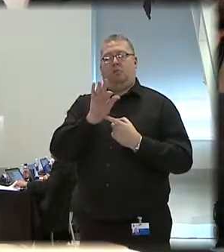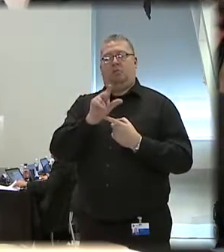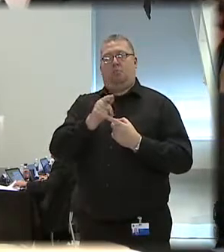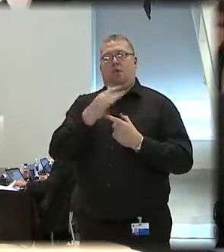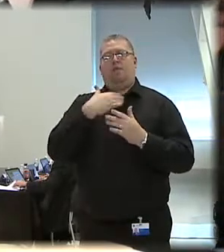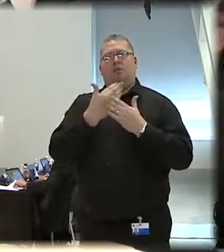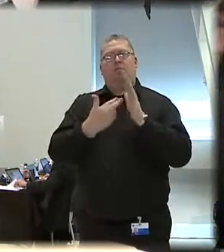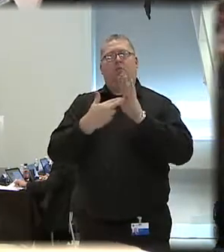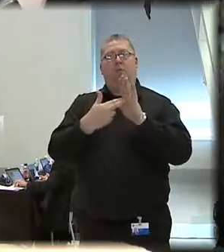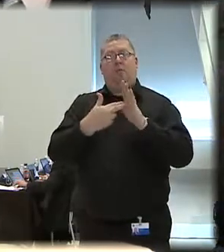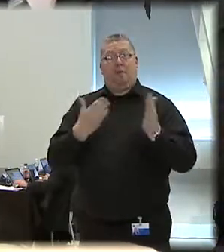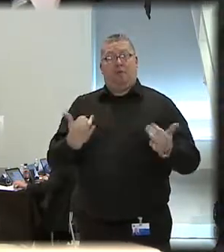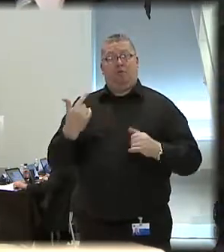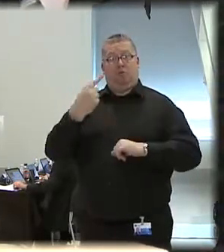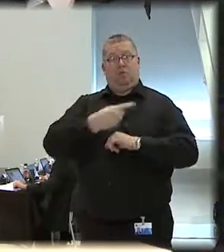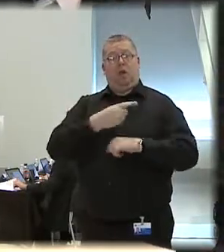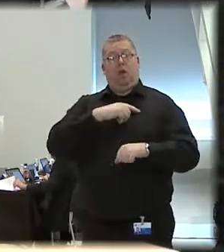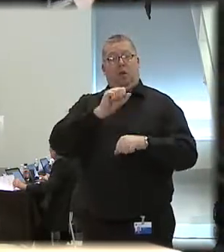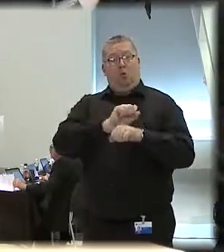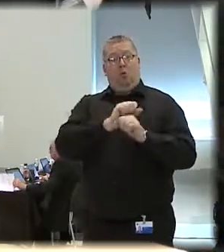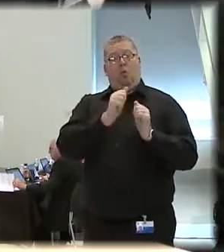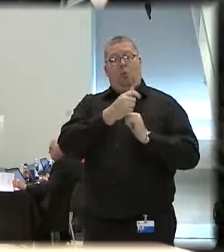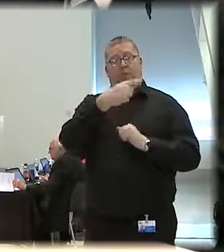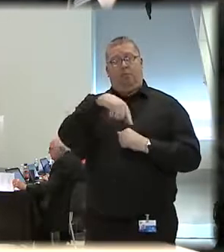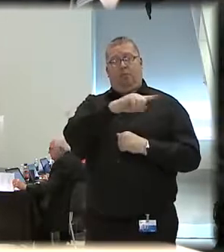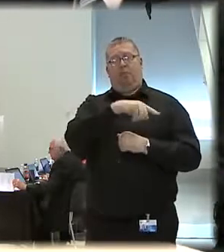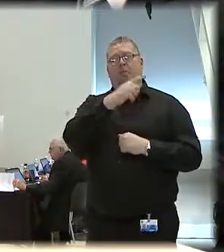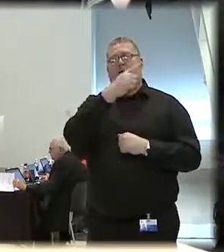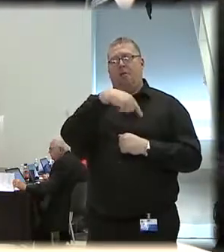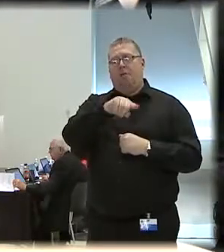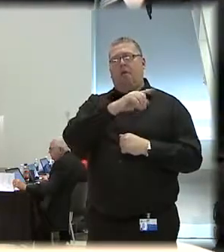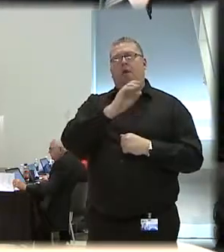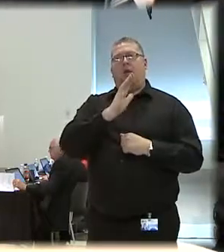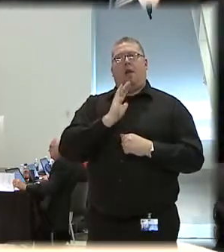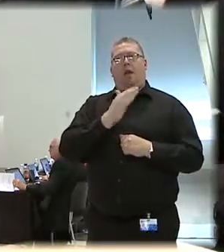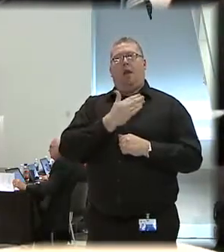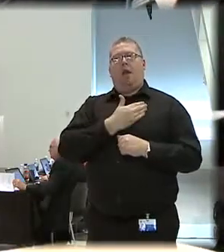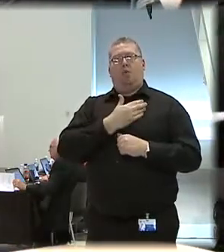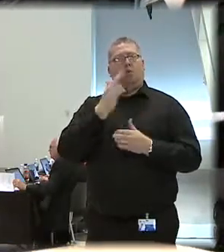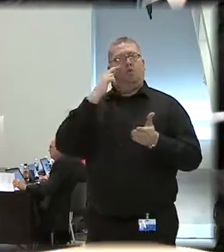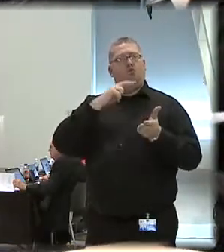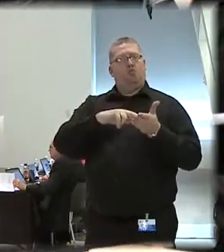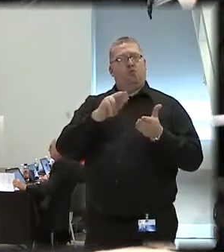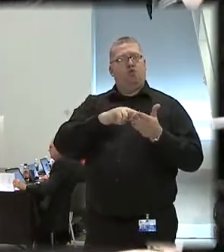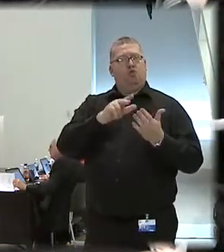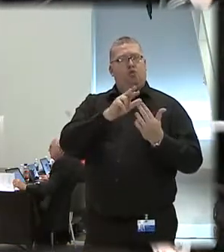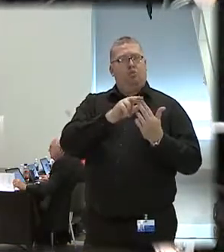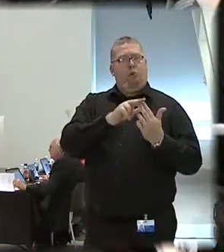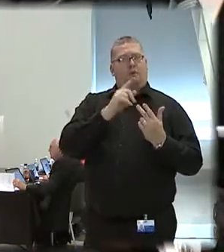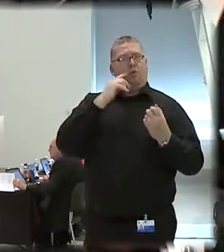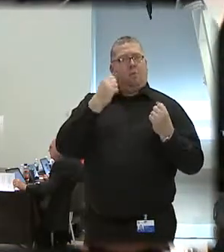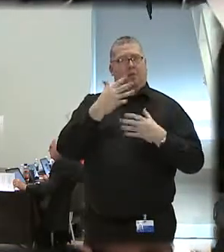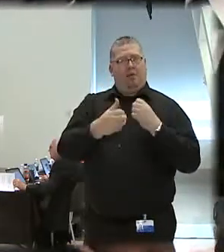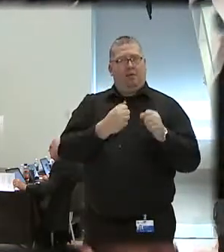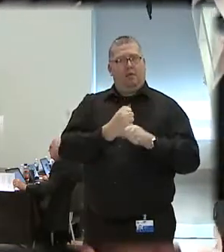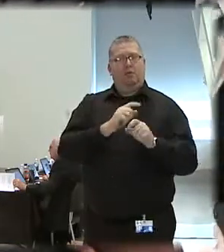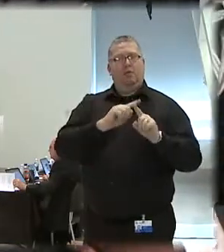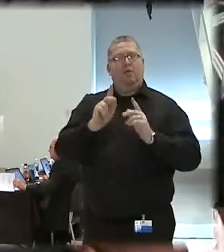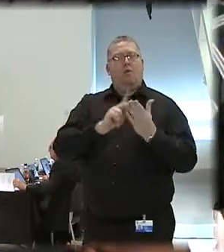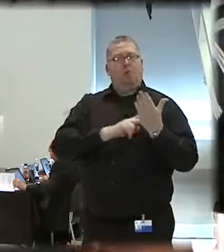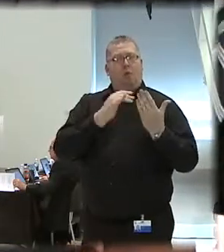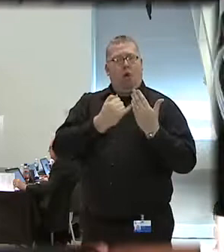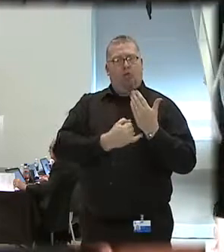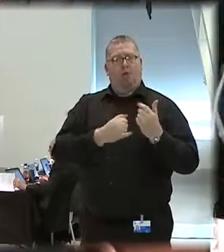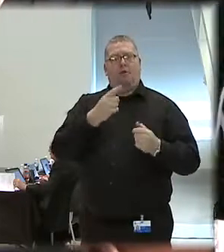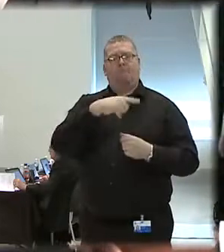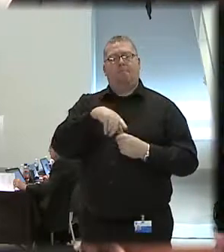here today. I've worked with them. They've been our research partners for a number of years in different projects. They get